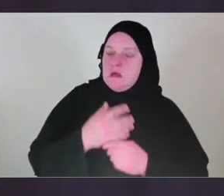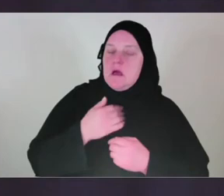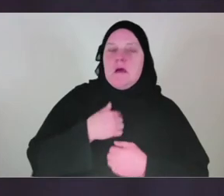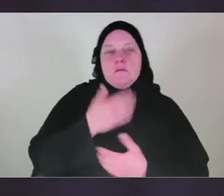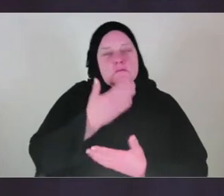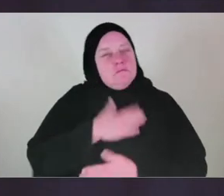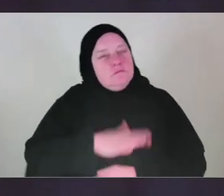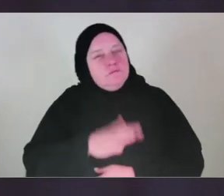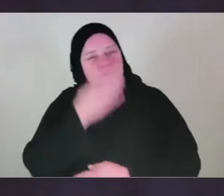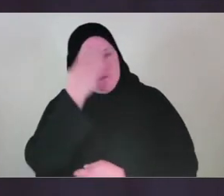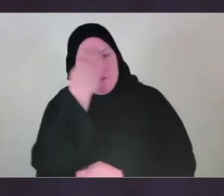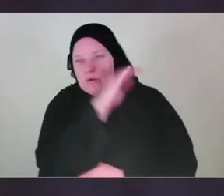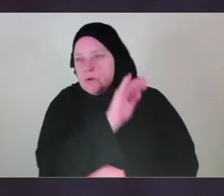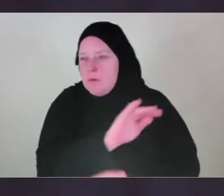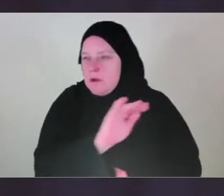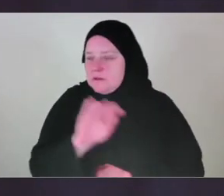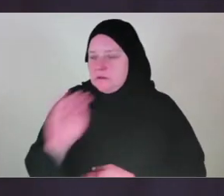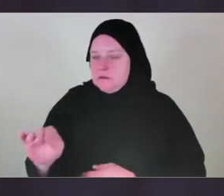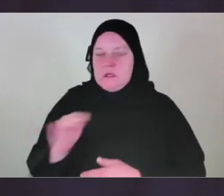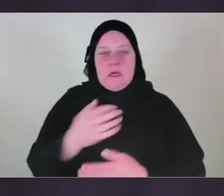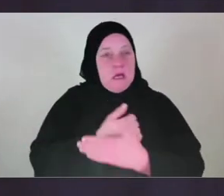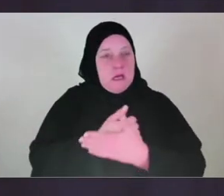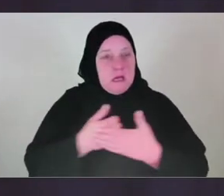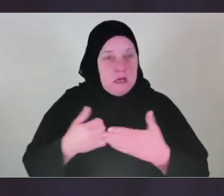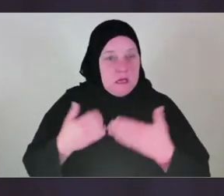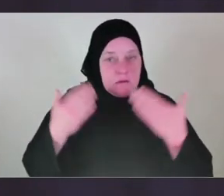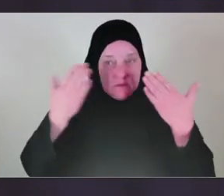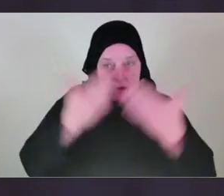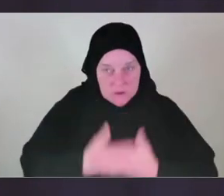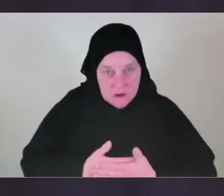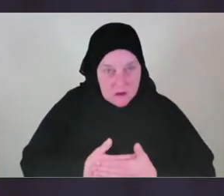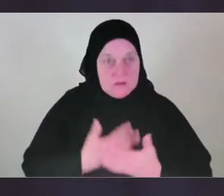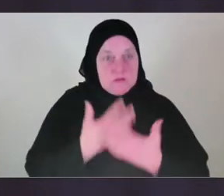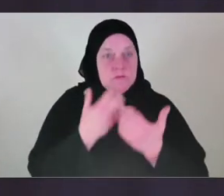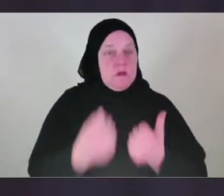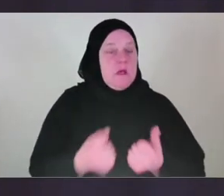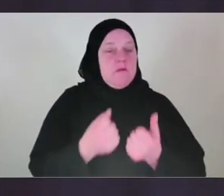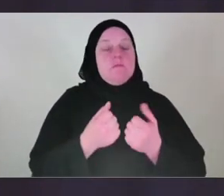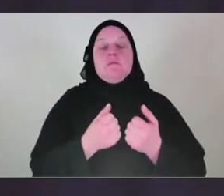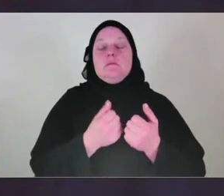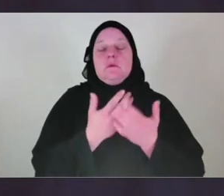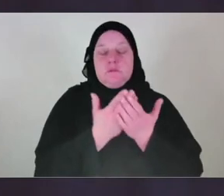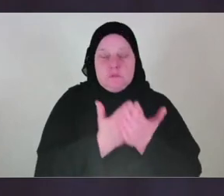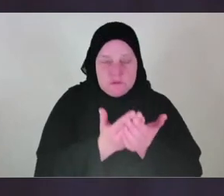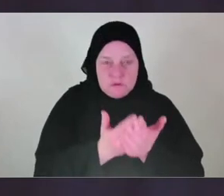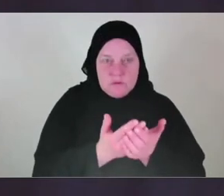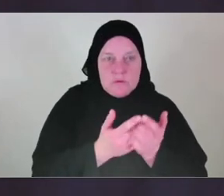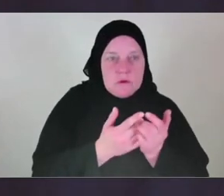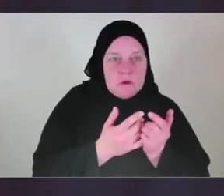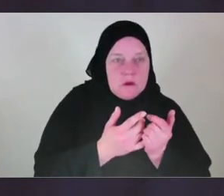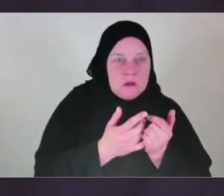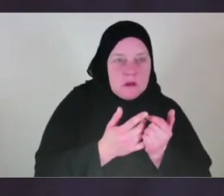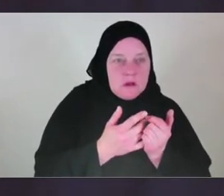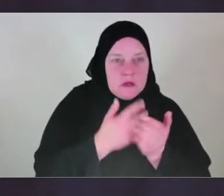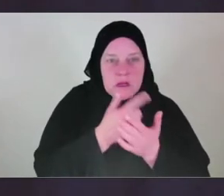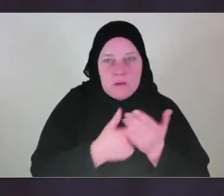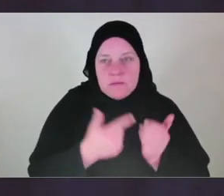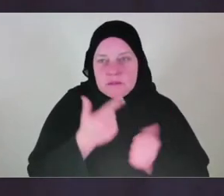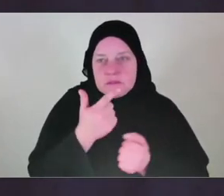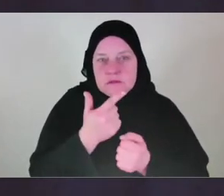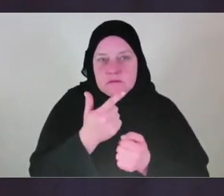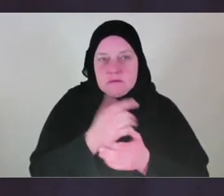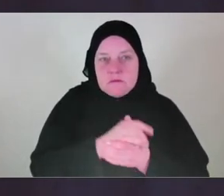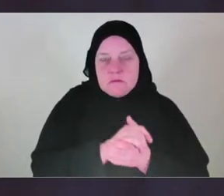center. Every Tuesday night there is Dua Tawassal at 7:30. An amazing, short, beautiful Dua, 15